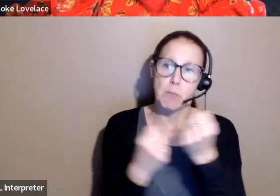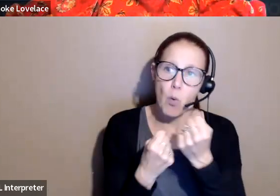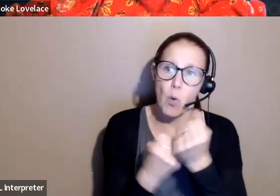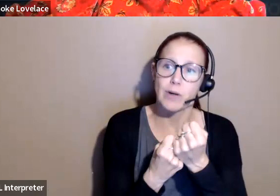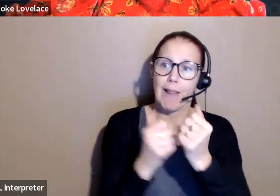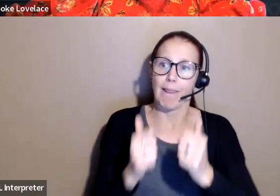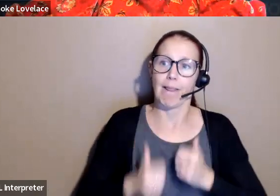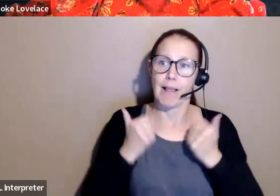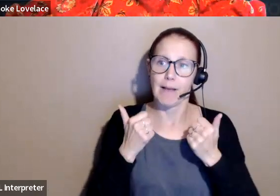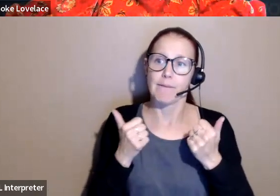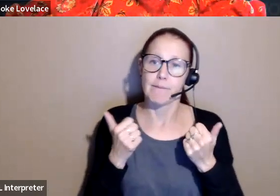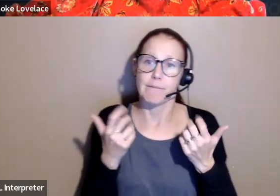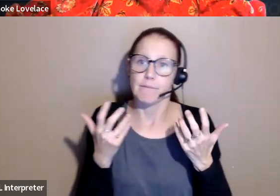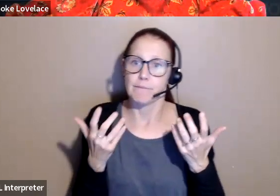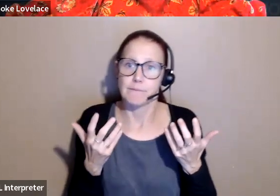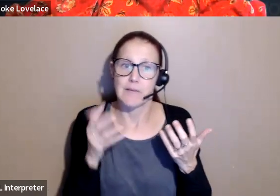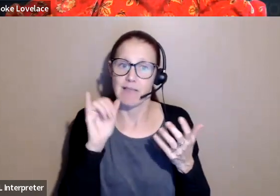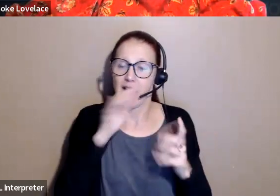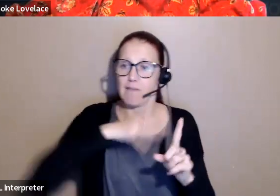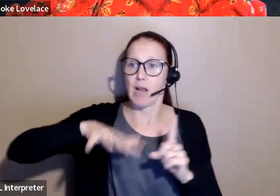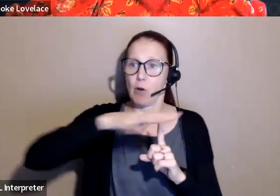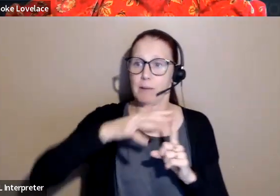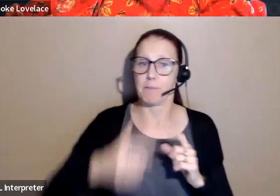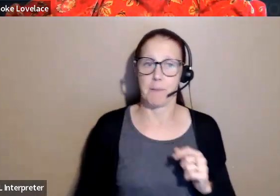live in those environments.